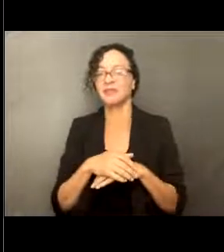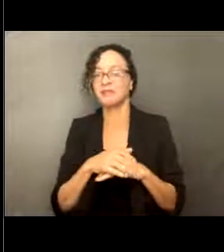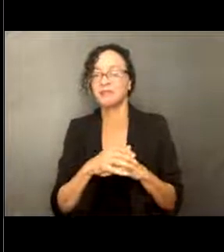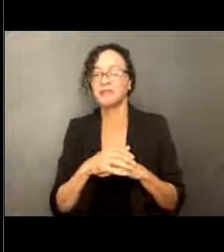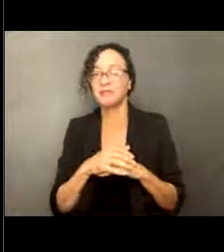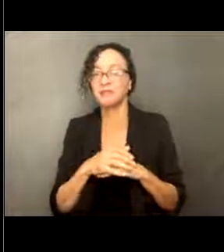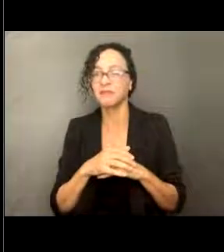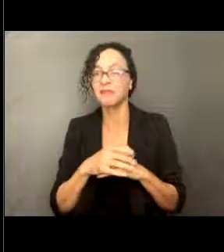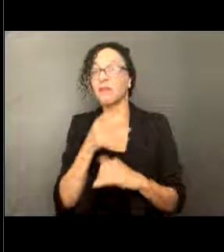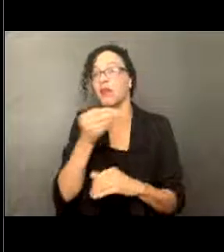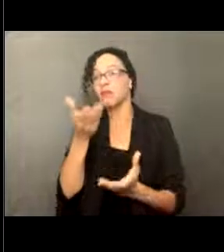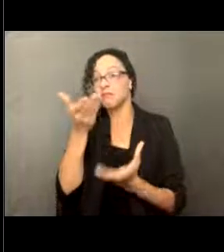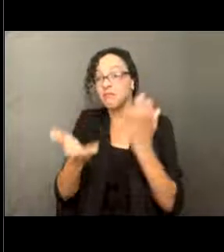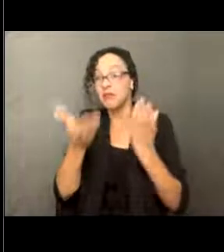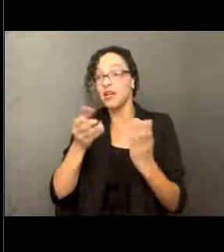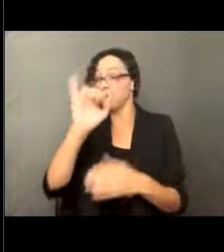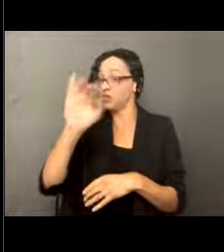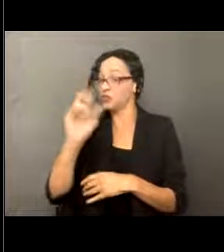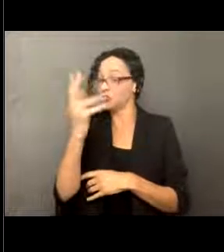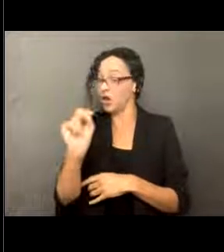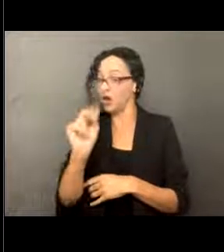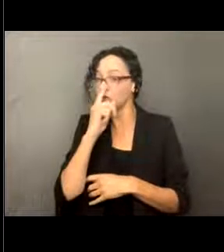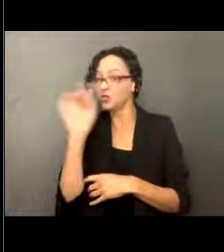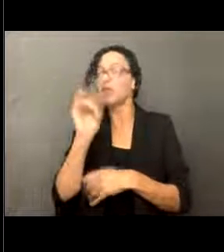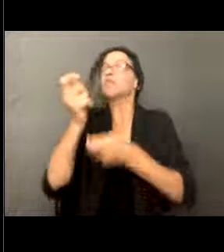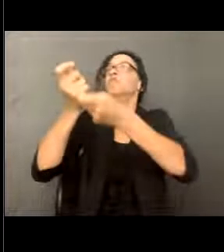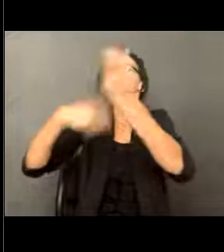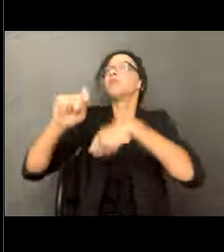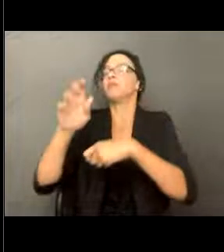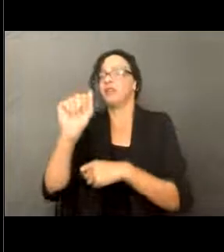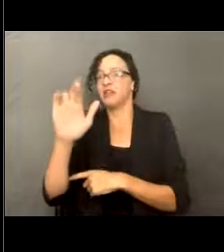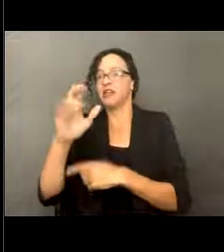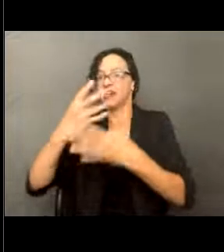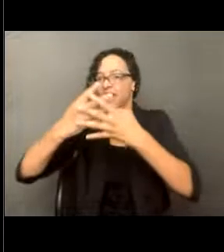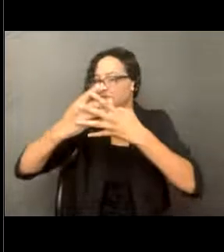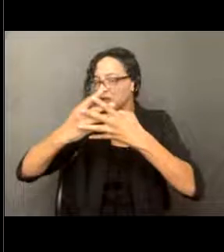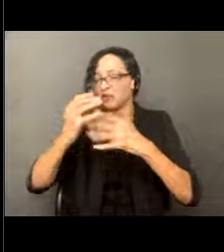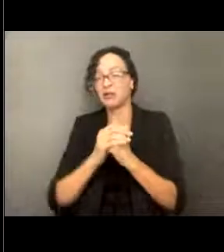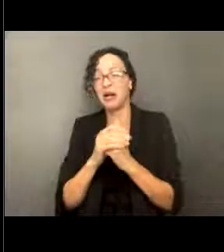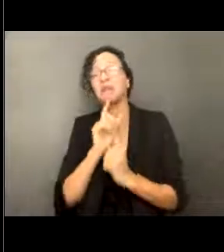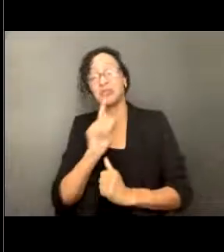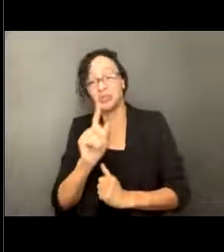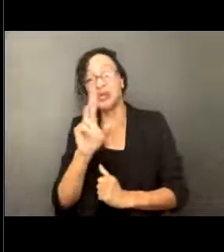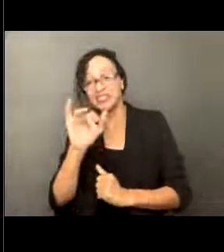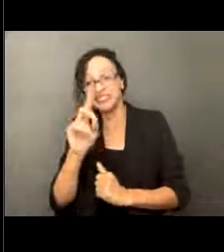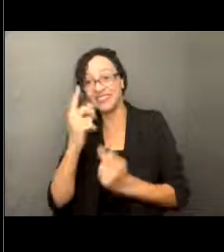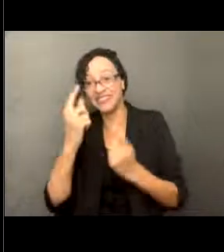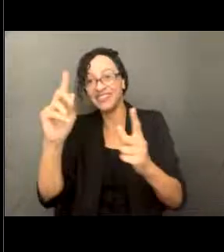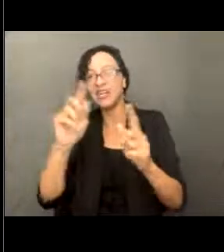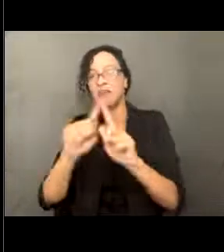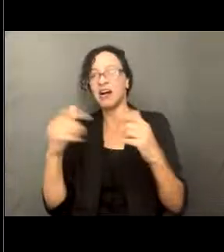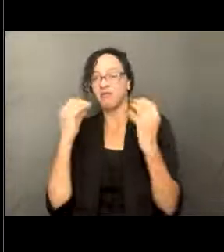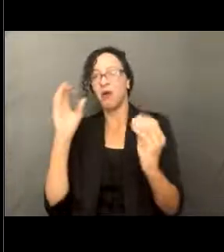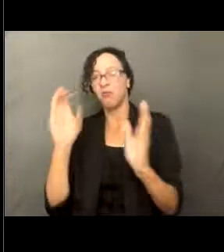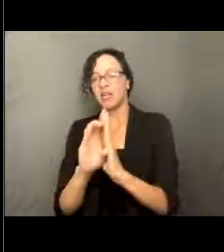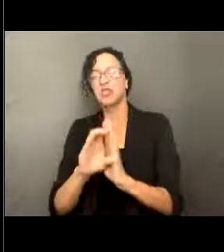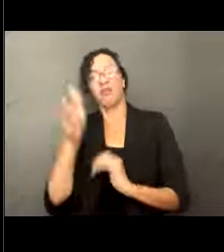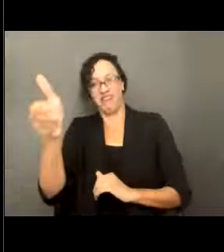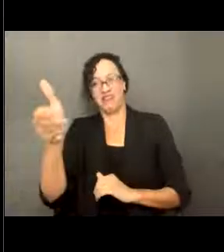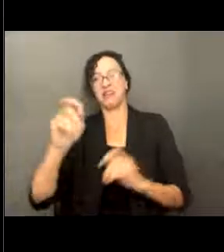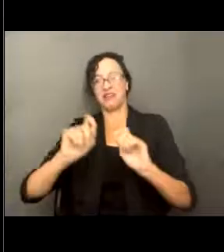and maybe John switching out his air filter. I'm sure he did it, but maybe we don't have a picture of it. There we go. There we go. There we go. It was